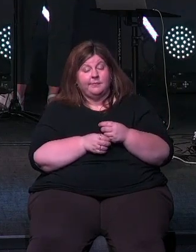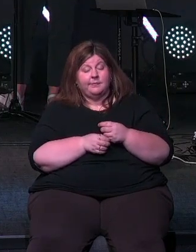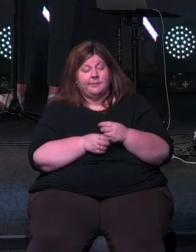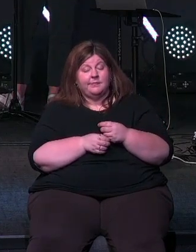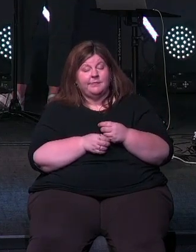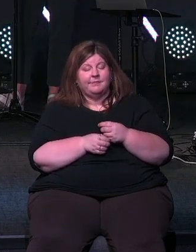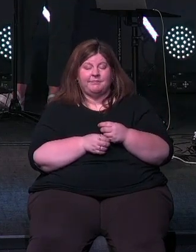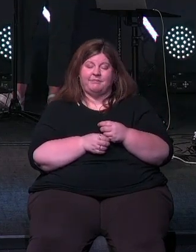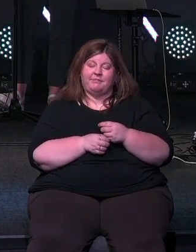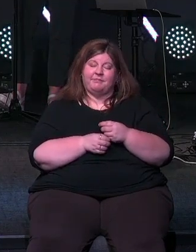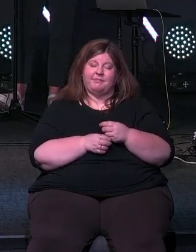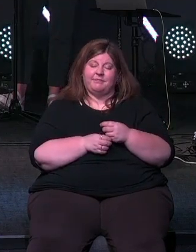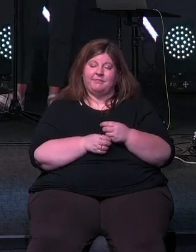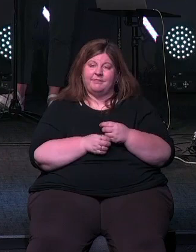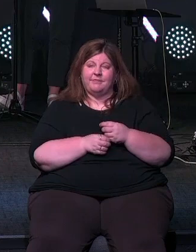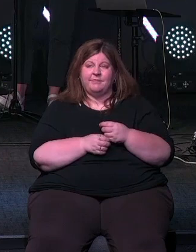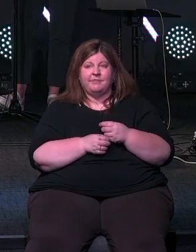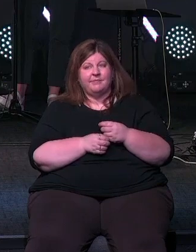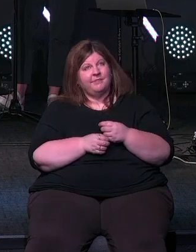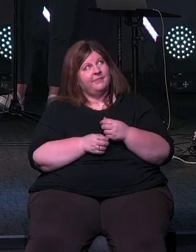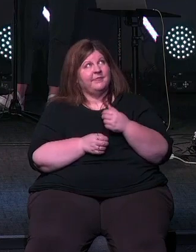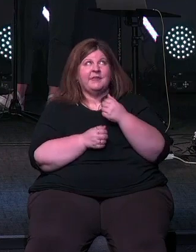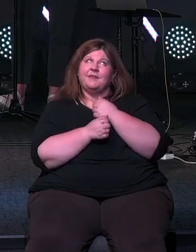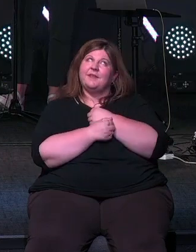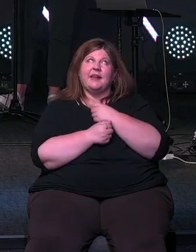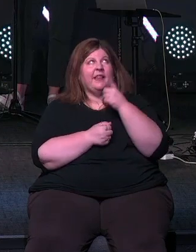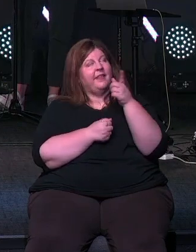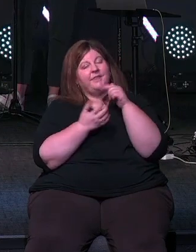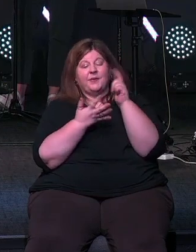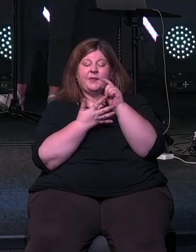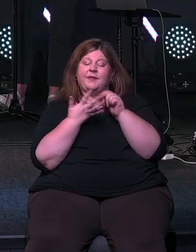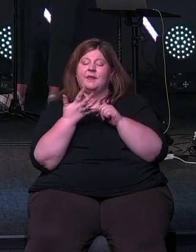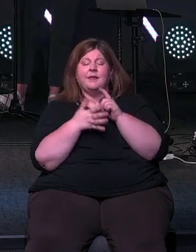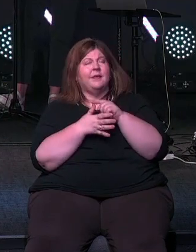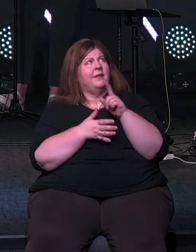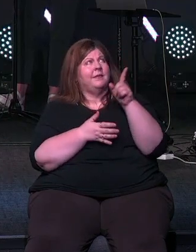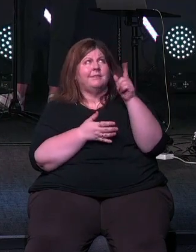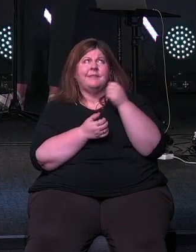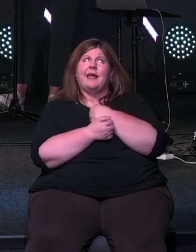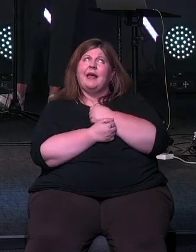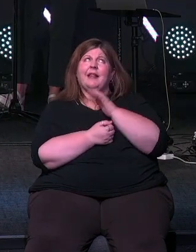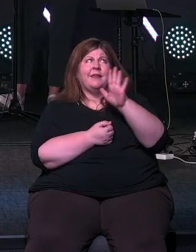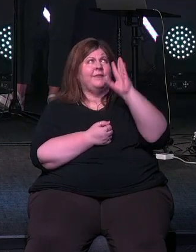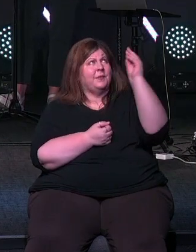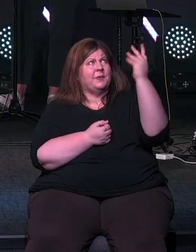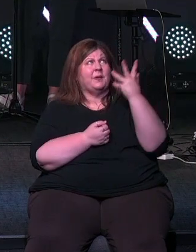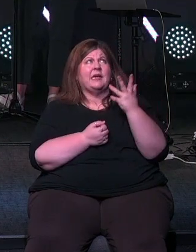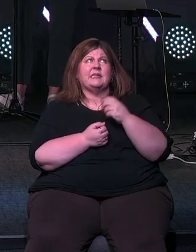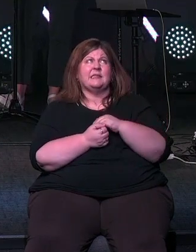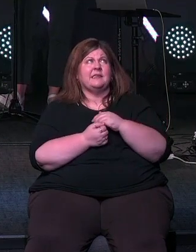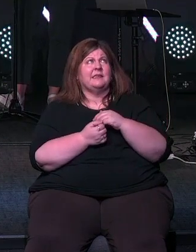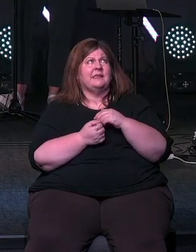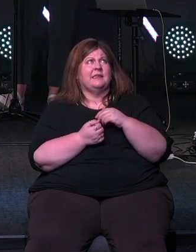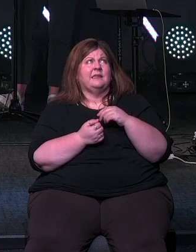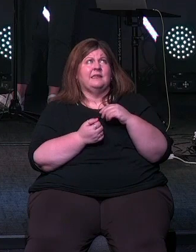Here's what I love about you. I mean, this is how my prayer life is going recently. God, I just love your grace.